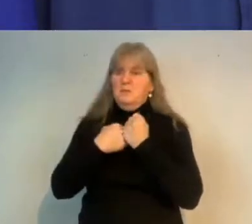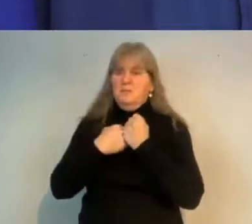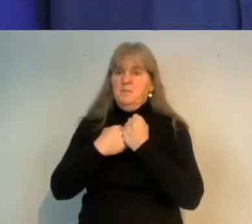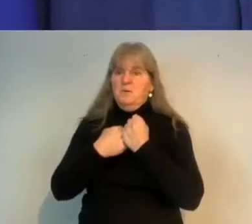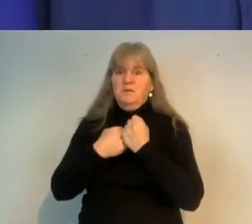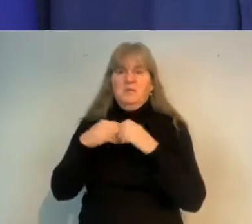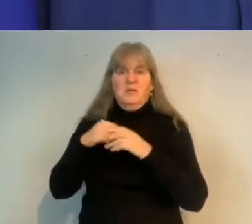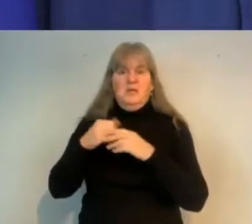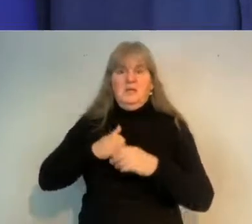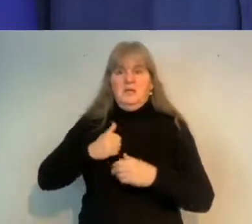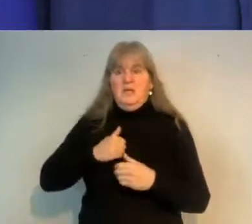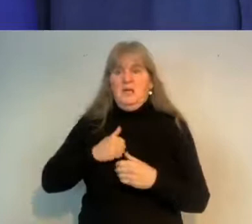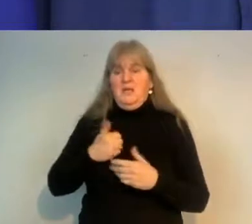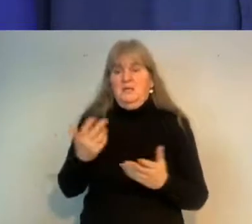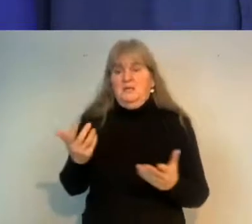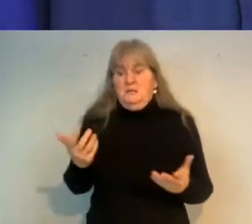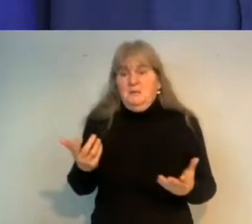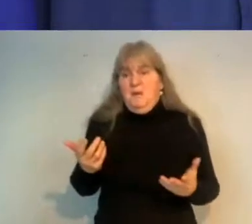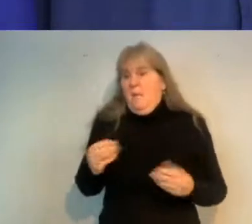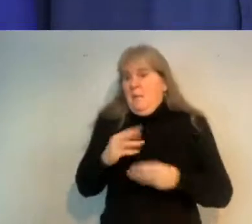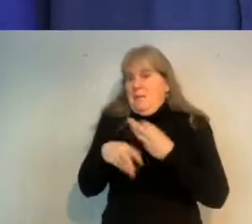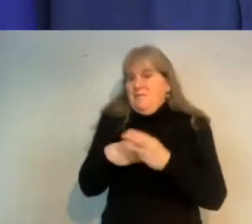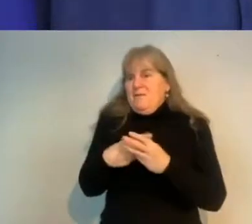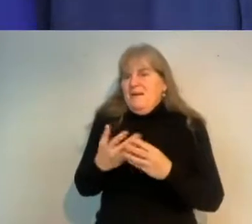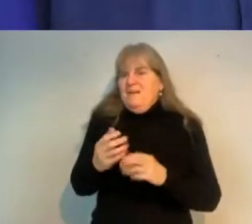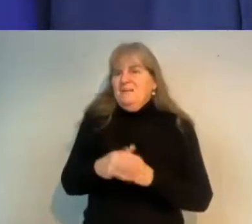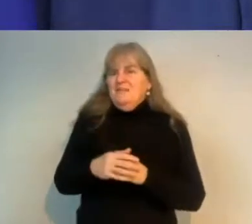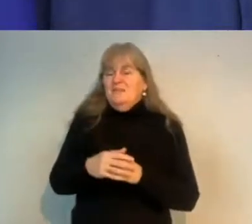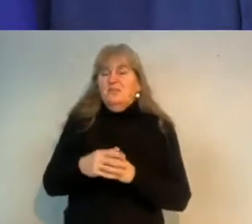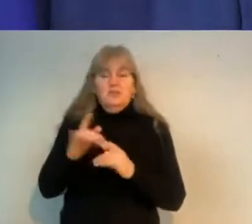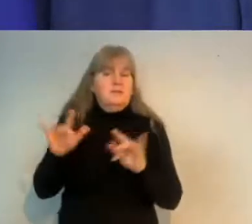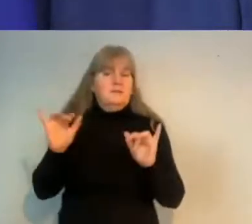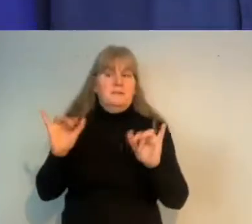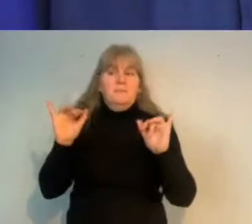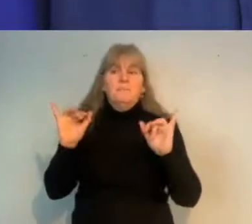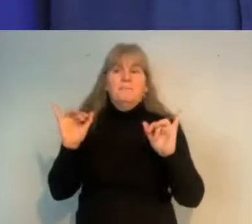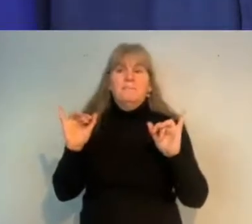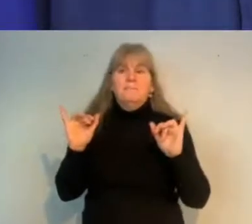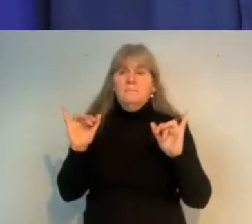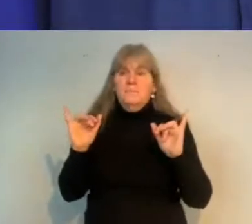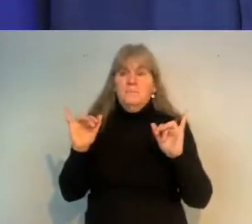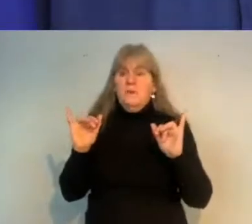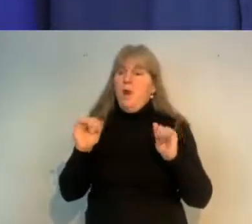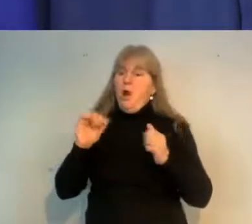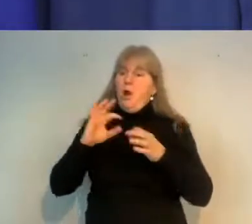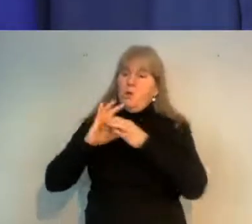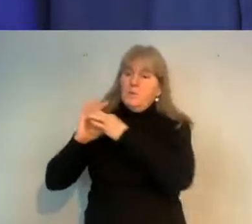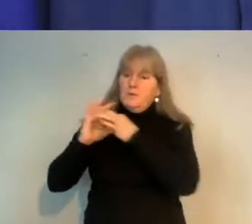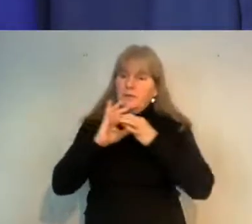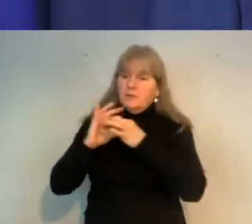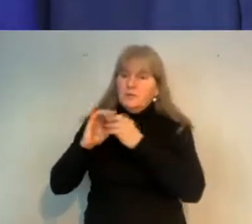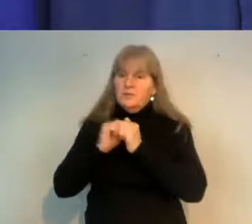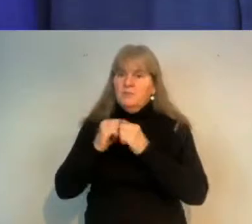the planet. And so nothing should change really when it comes to our relationship with these health centers. Thank